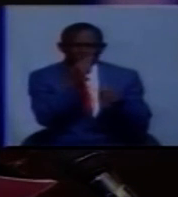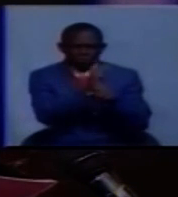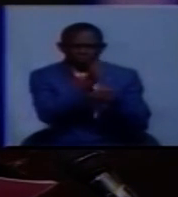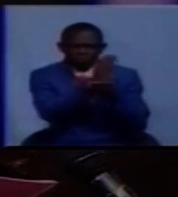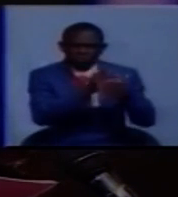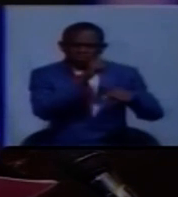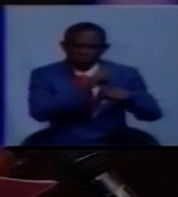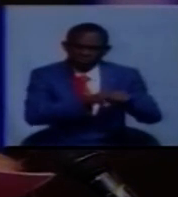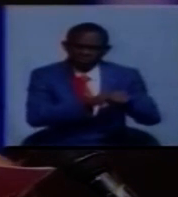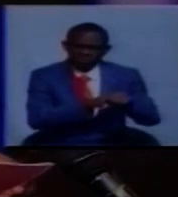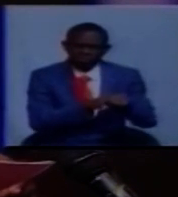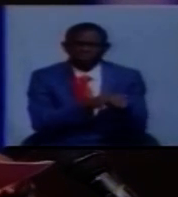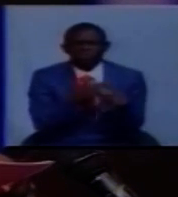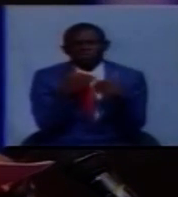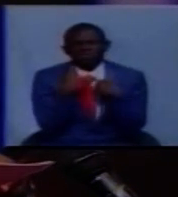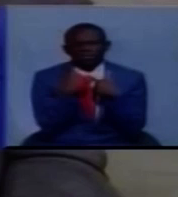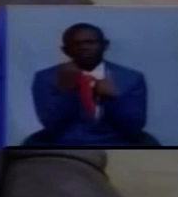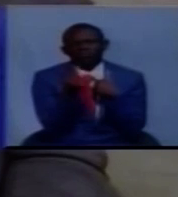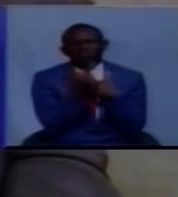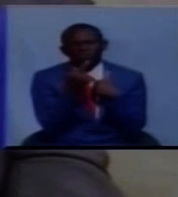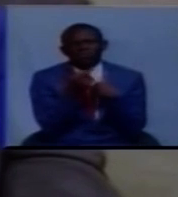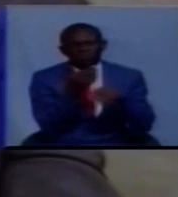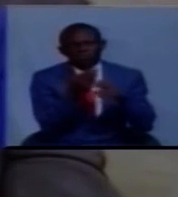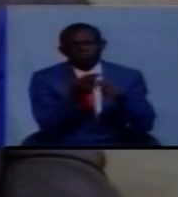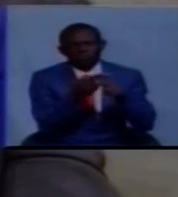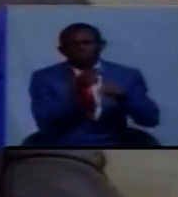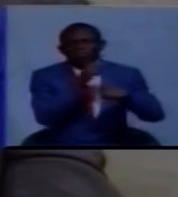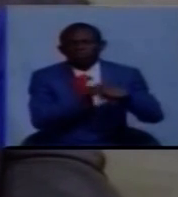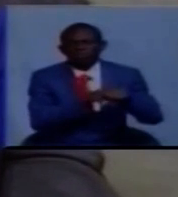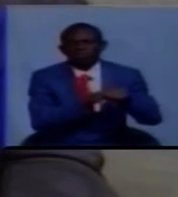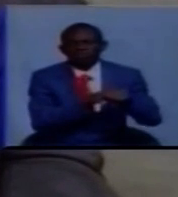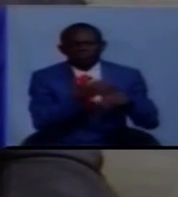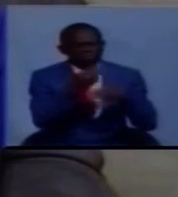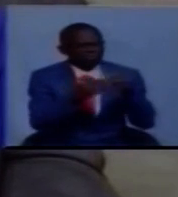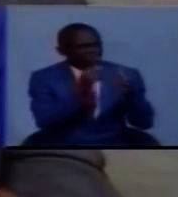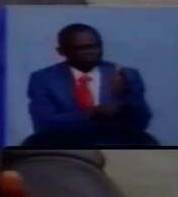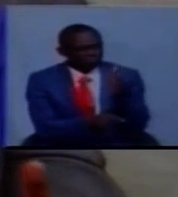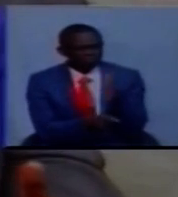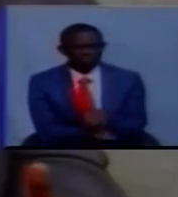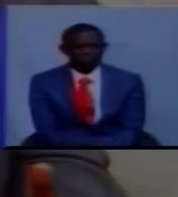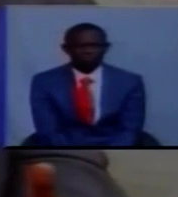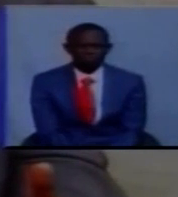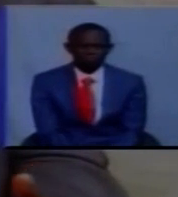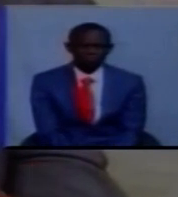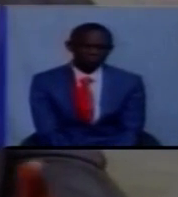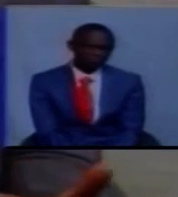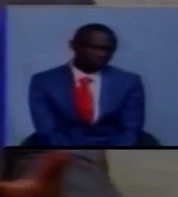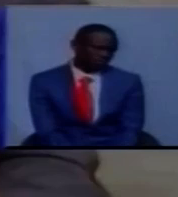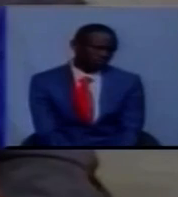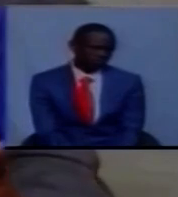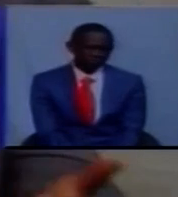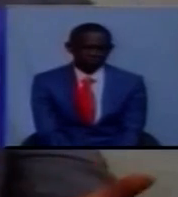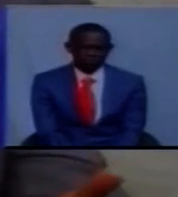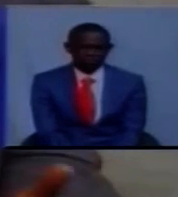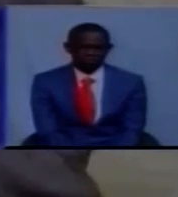do you define as genuine temporary work? Genuine temporary work, it is like you are on leave, or you